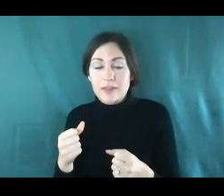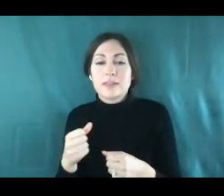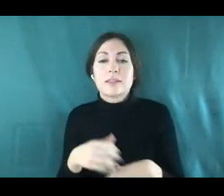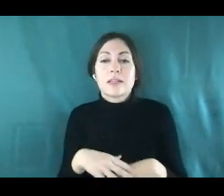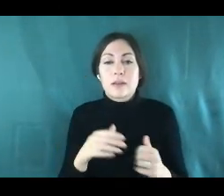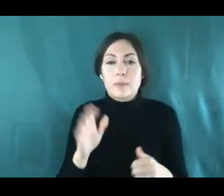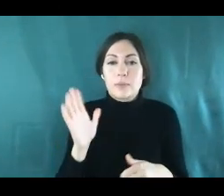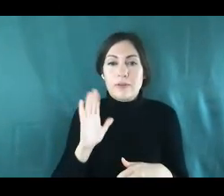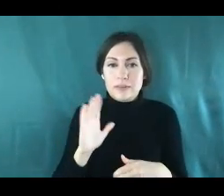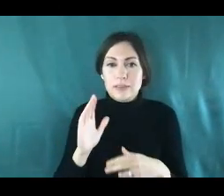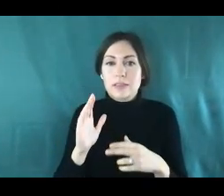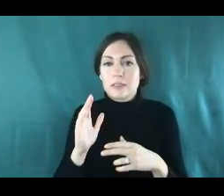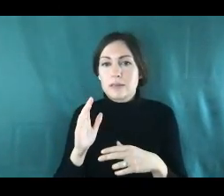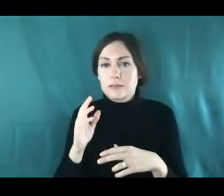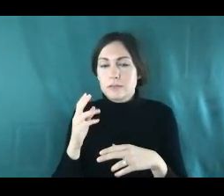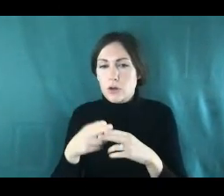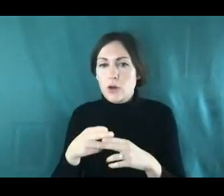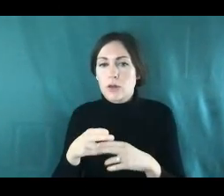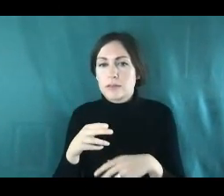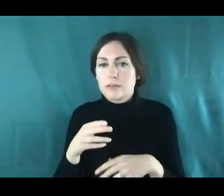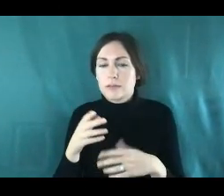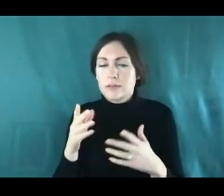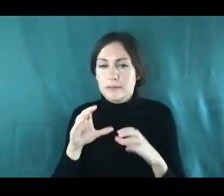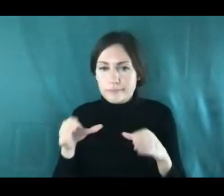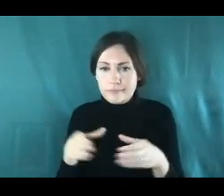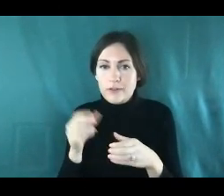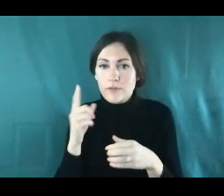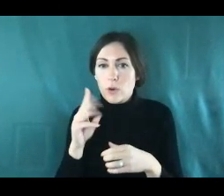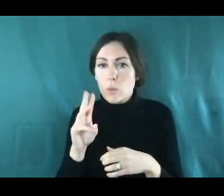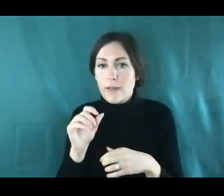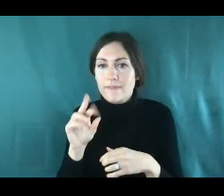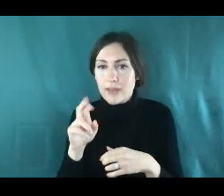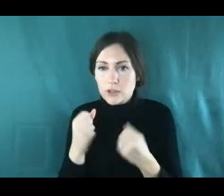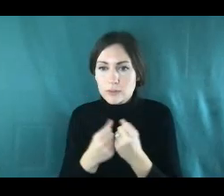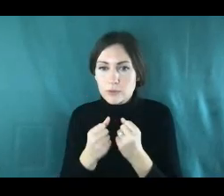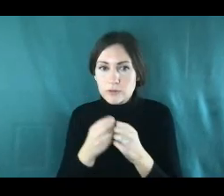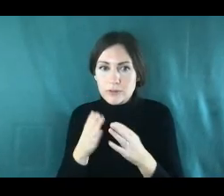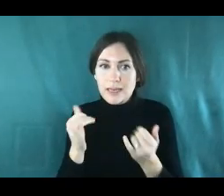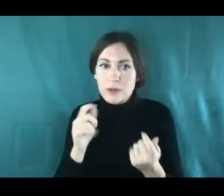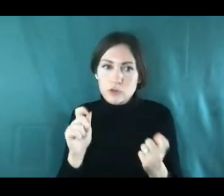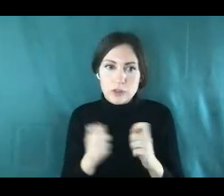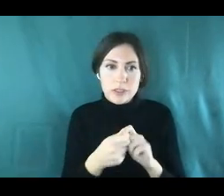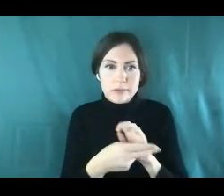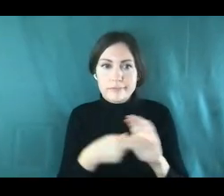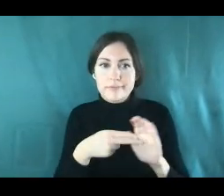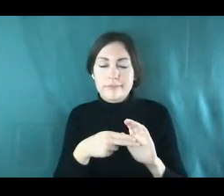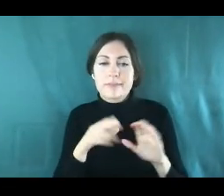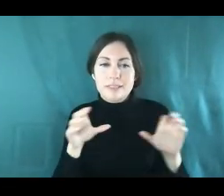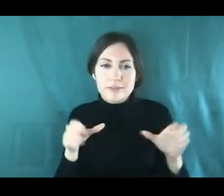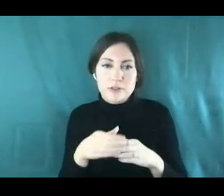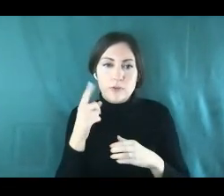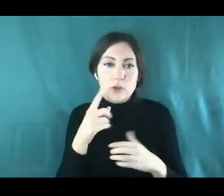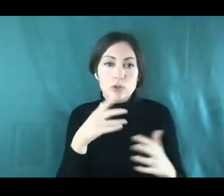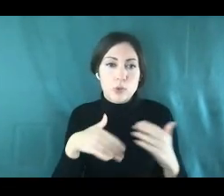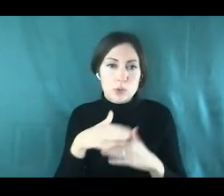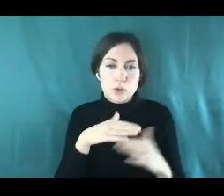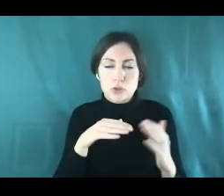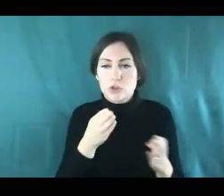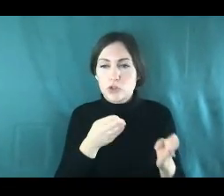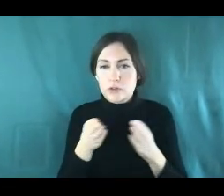Services. So many changes for our agency and for the state through that session,